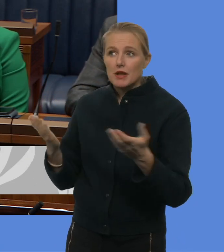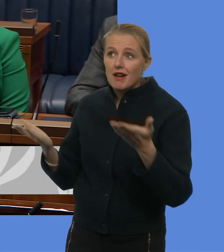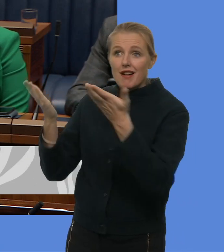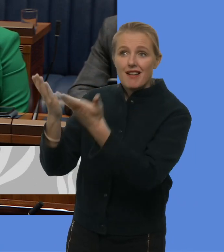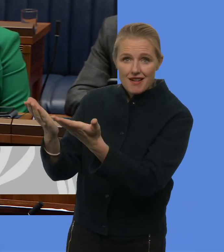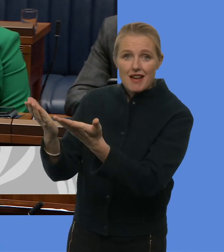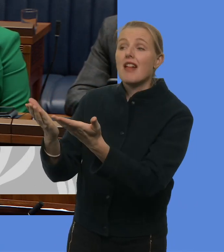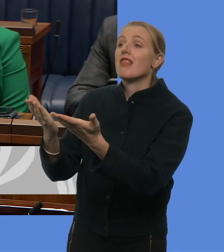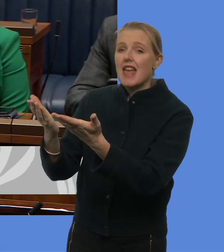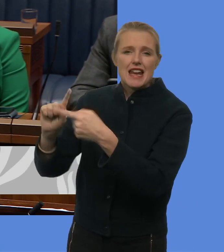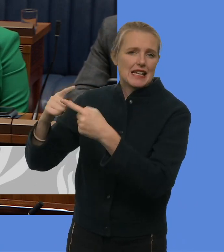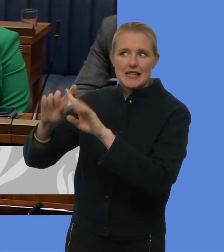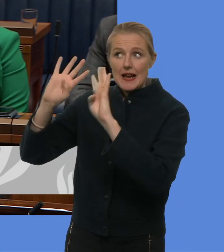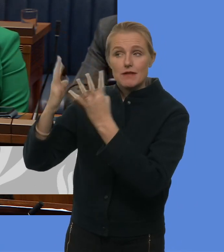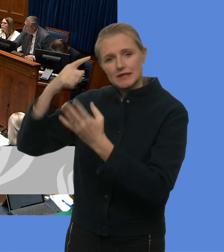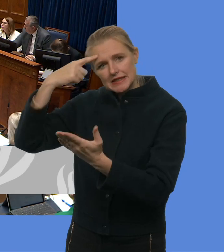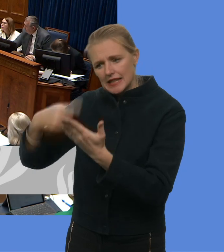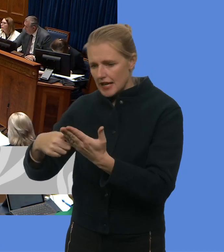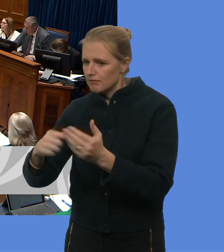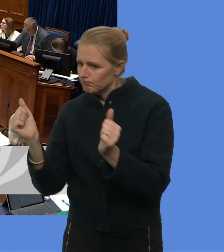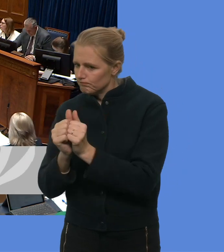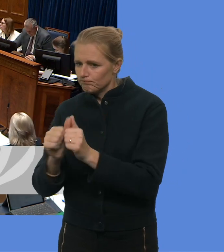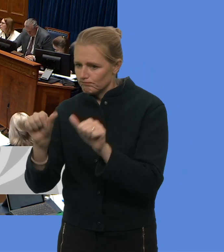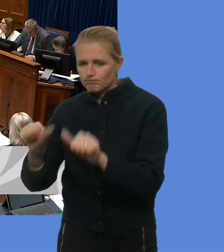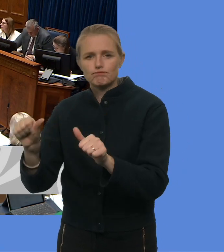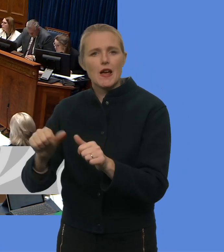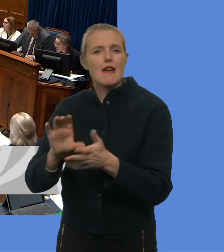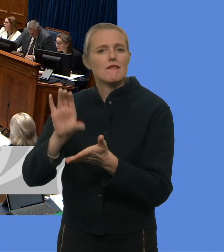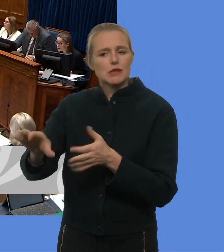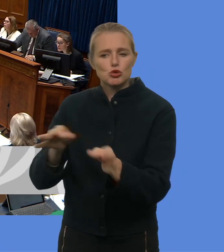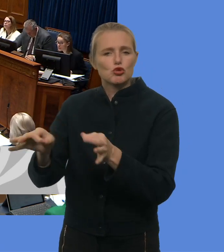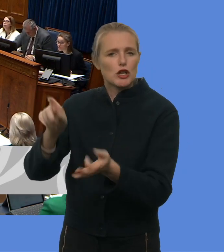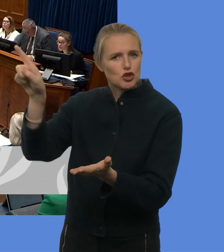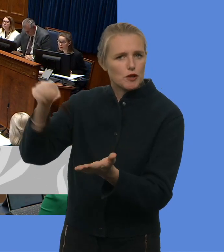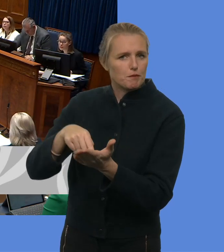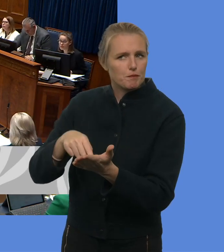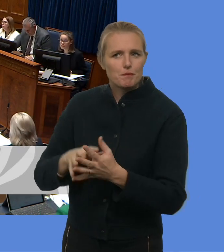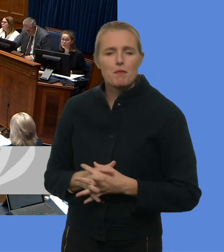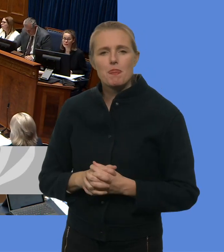be a matter for the Executive. Nicola Brogan. Thank